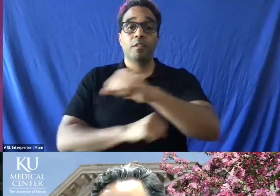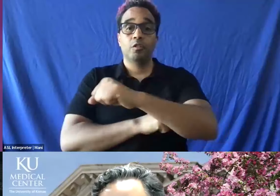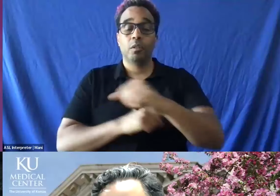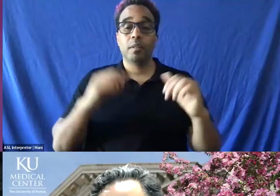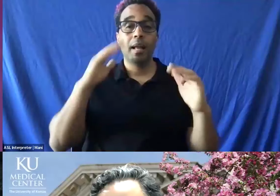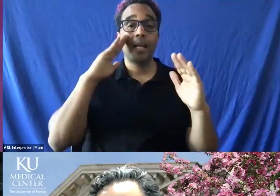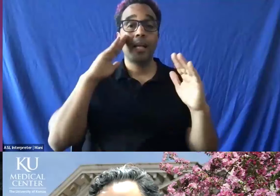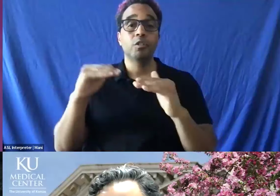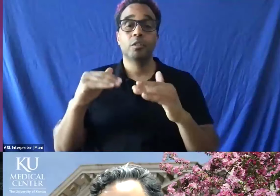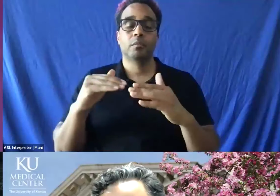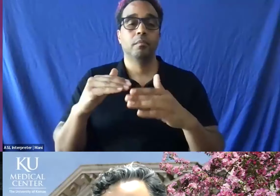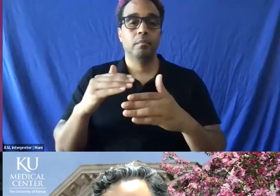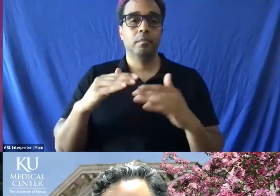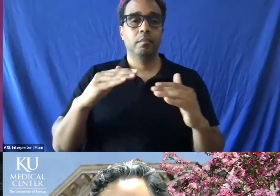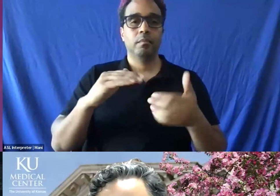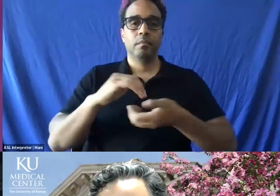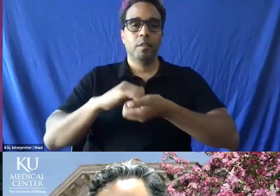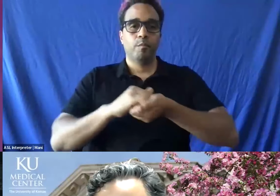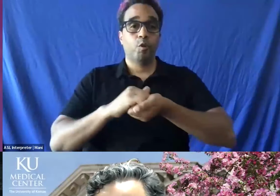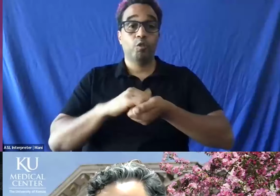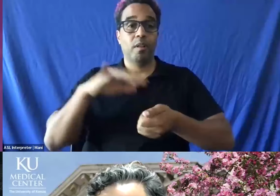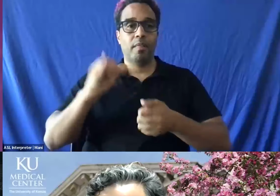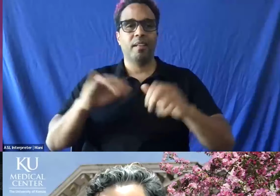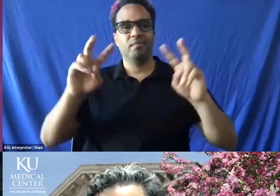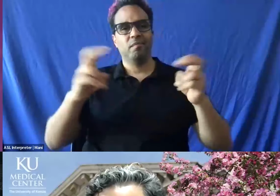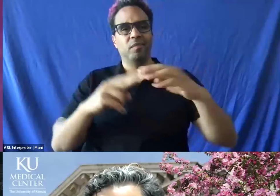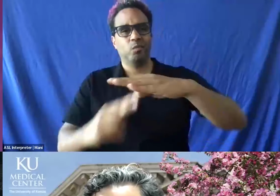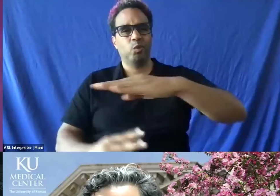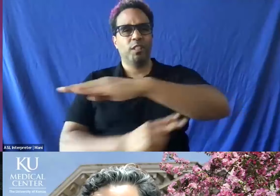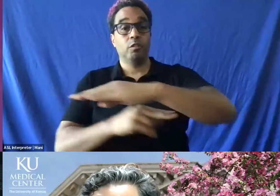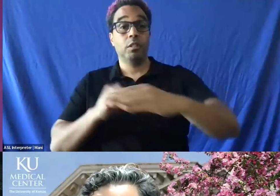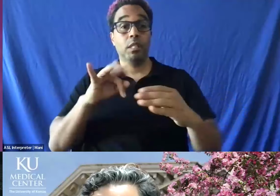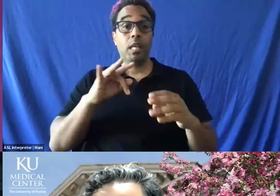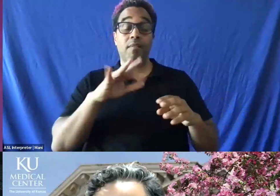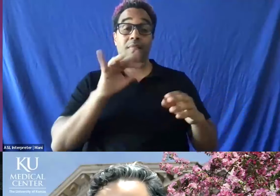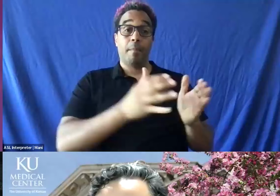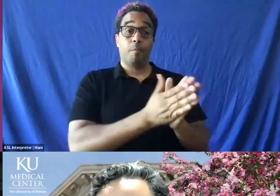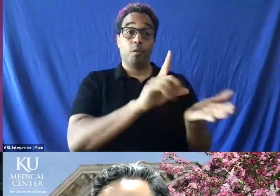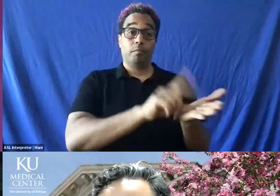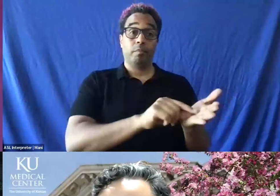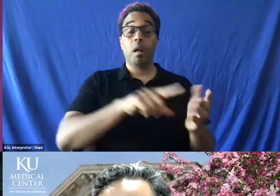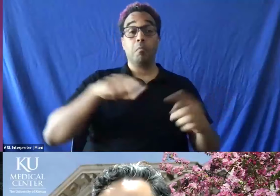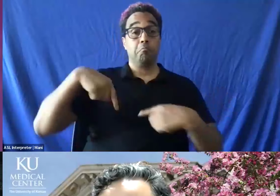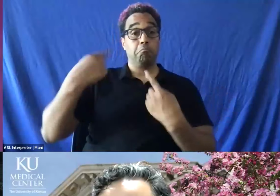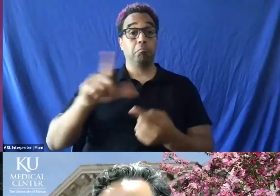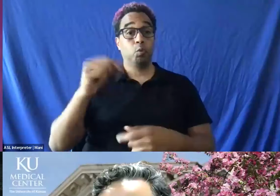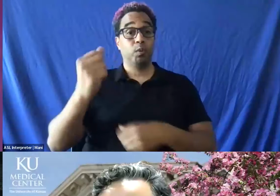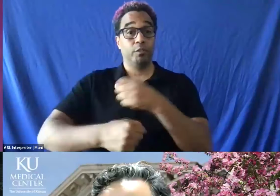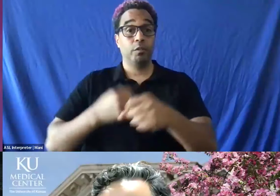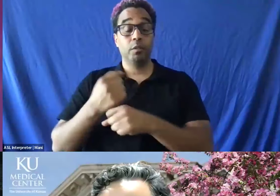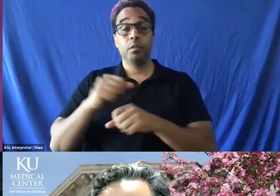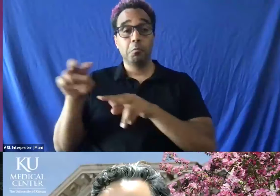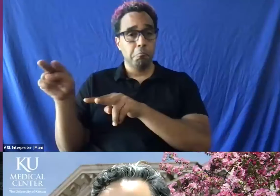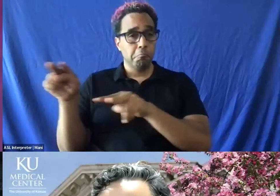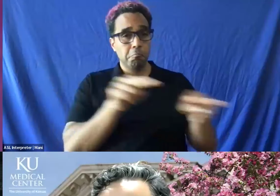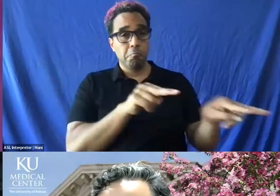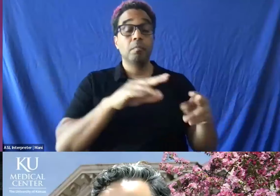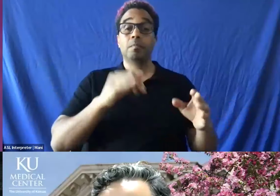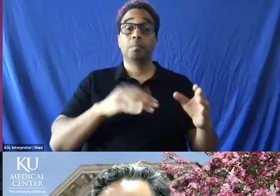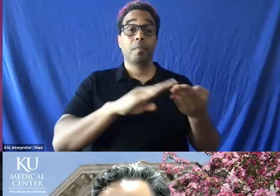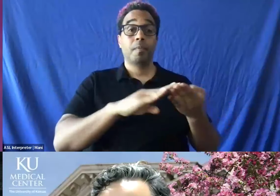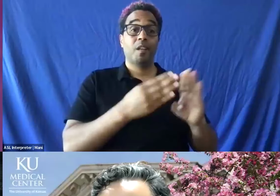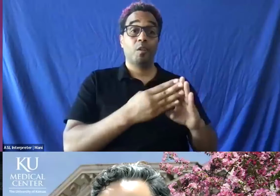such a bridge, really, if we look at the 20 years of this book, beginning with community engagement being sort of a nascent